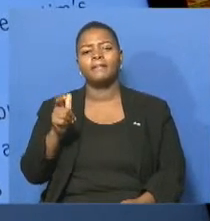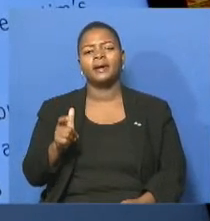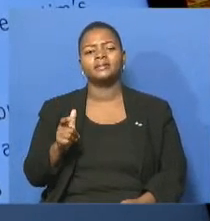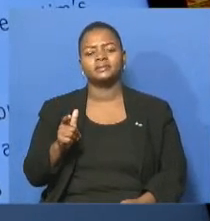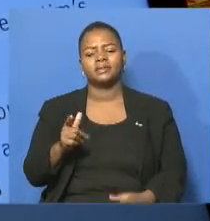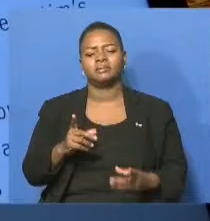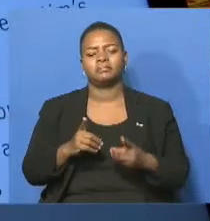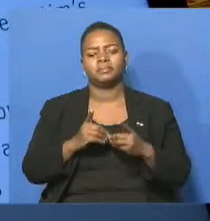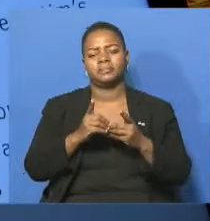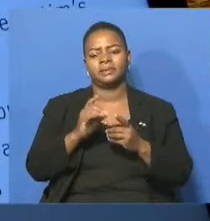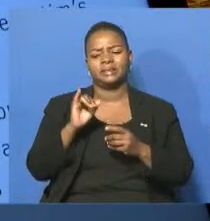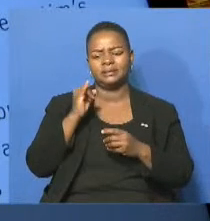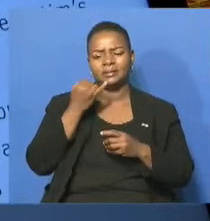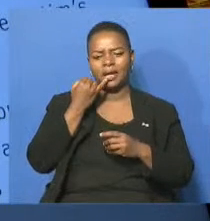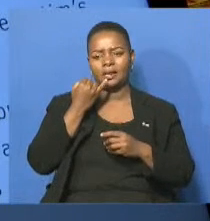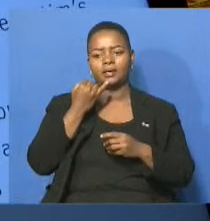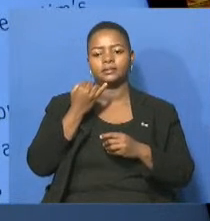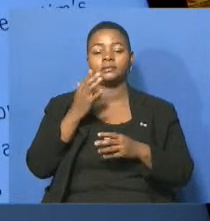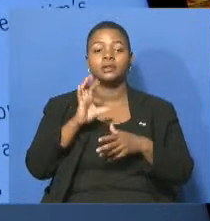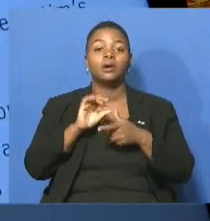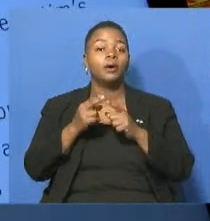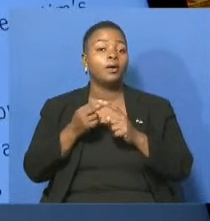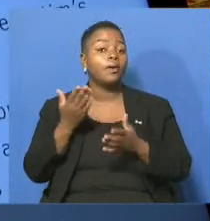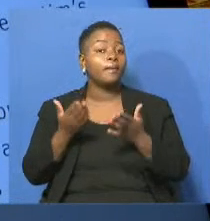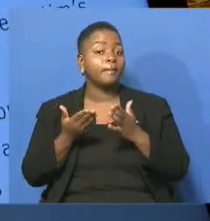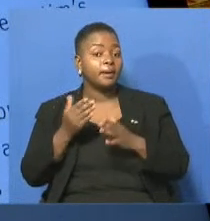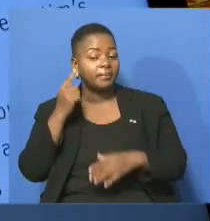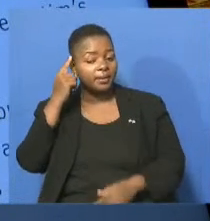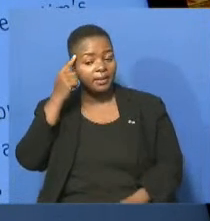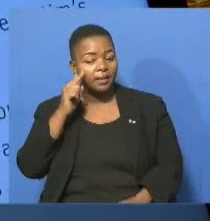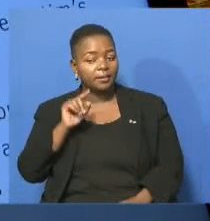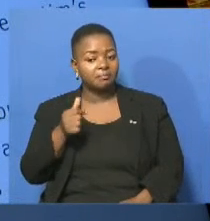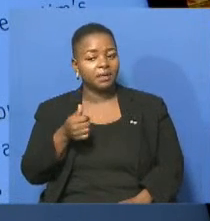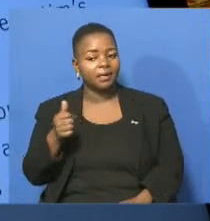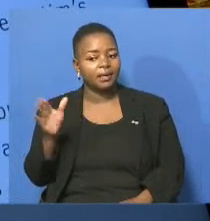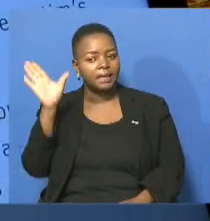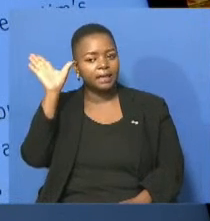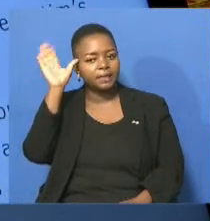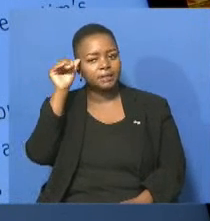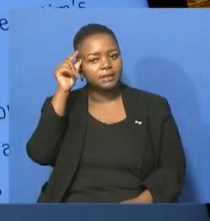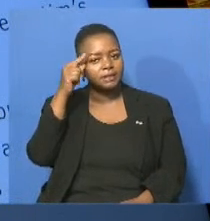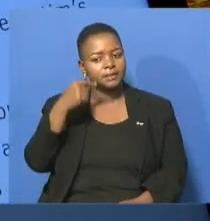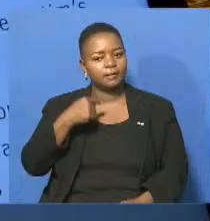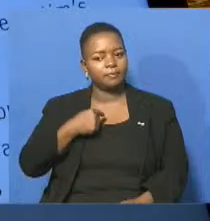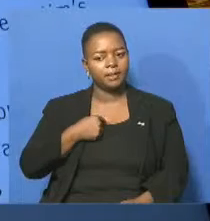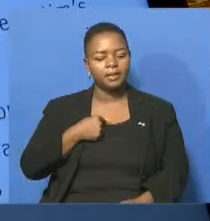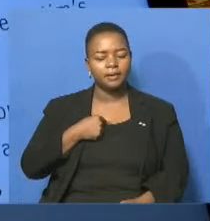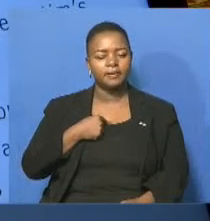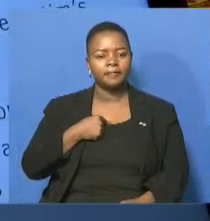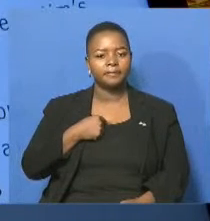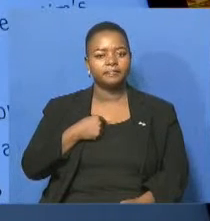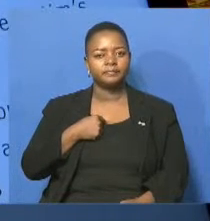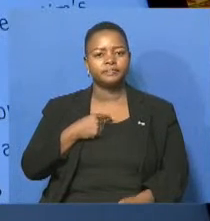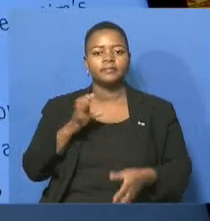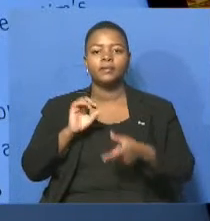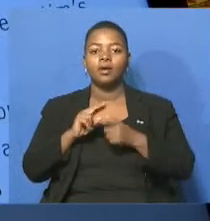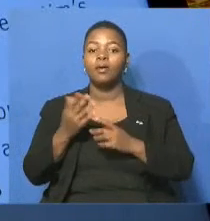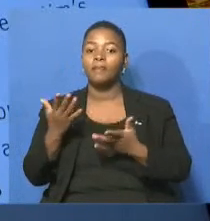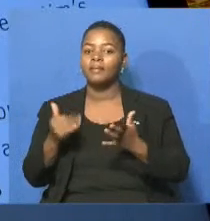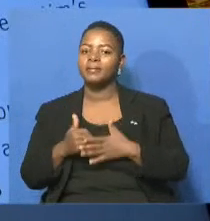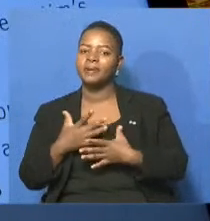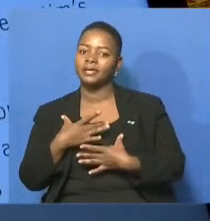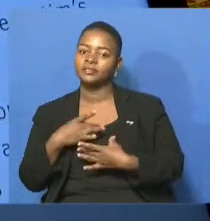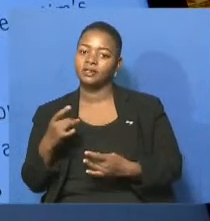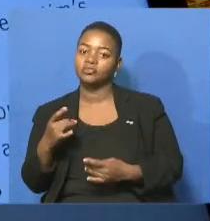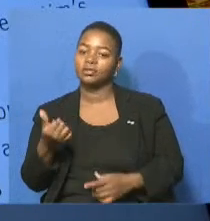or preoccupied with the notion that the other one is either cheating on them or is